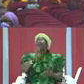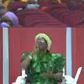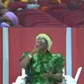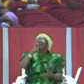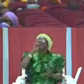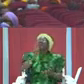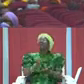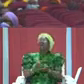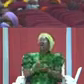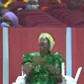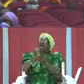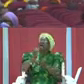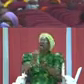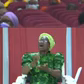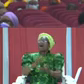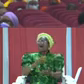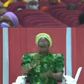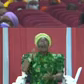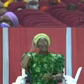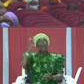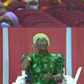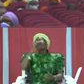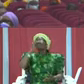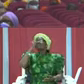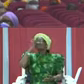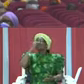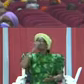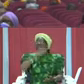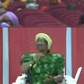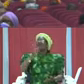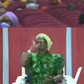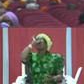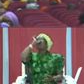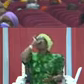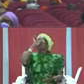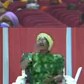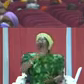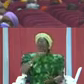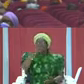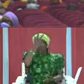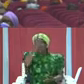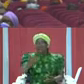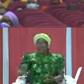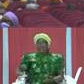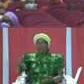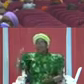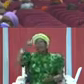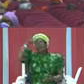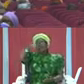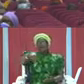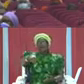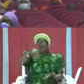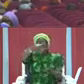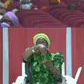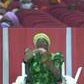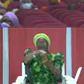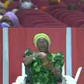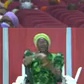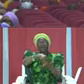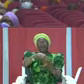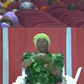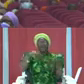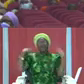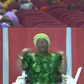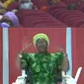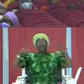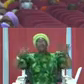head. And he did eat and drink, and laid him down again. And the angel of